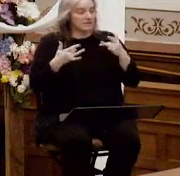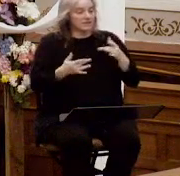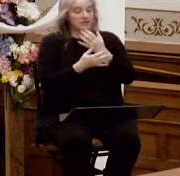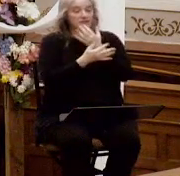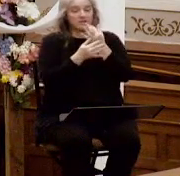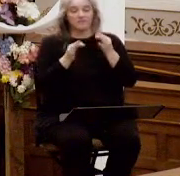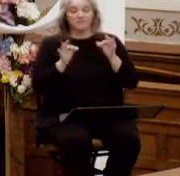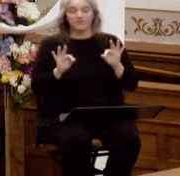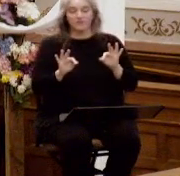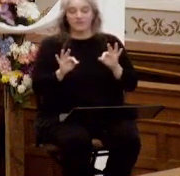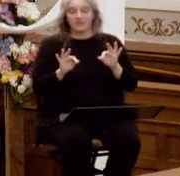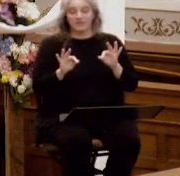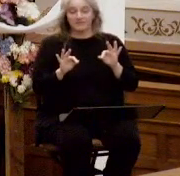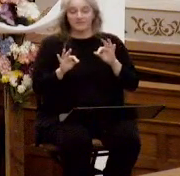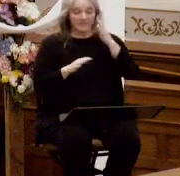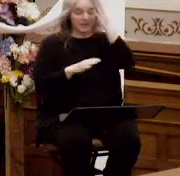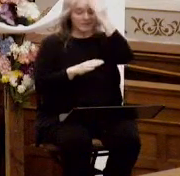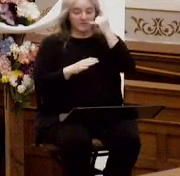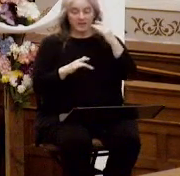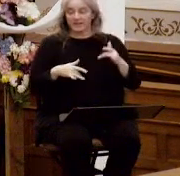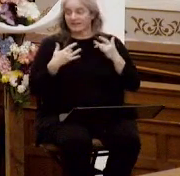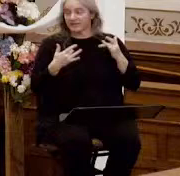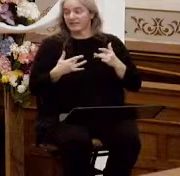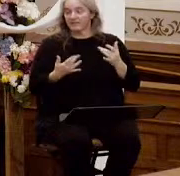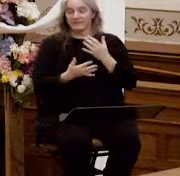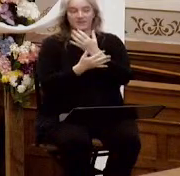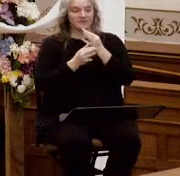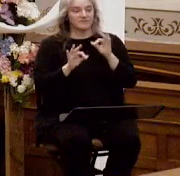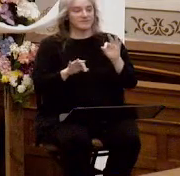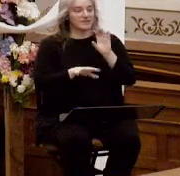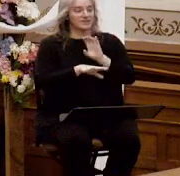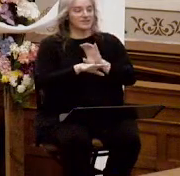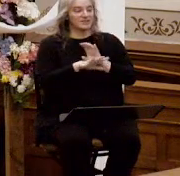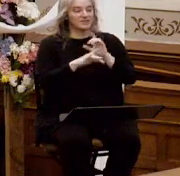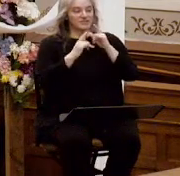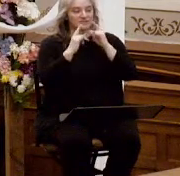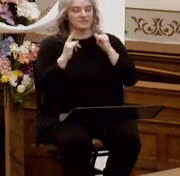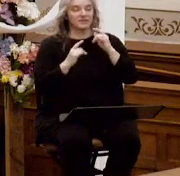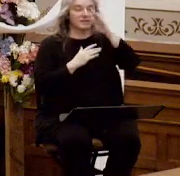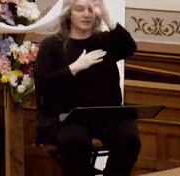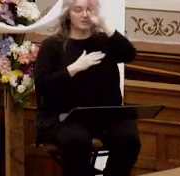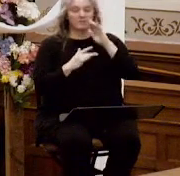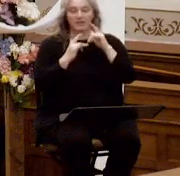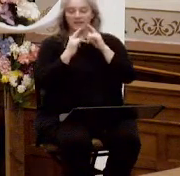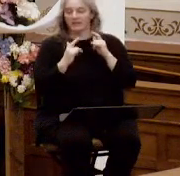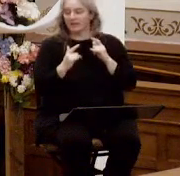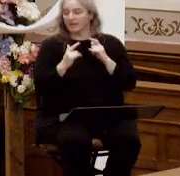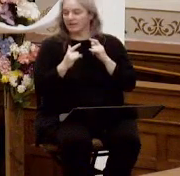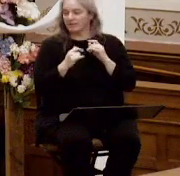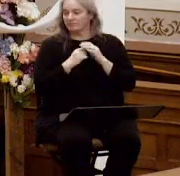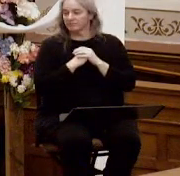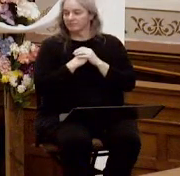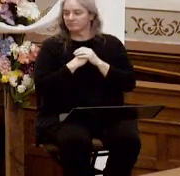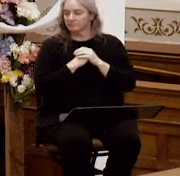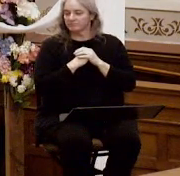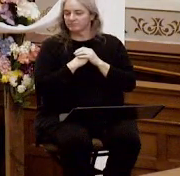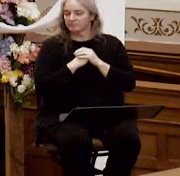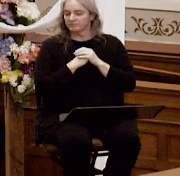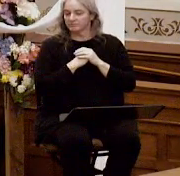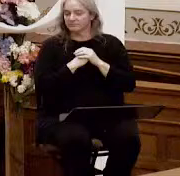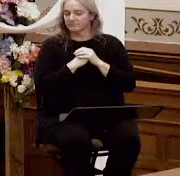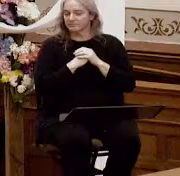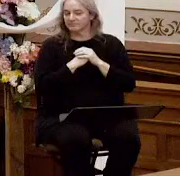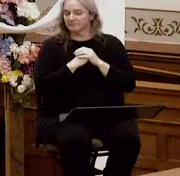Why do you think they'd feel free at church camp, God camp, Placerville camp?